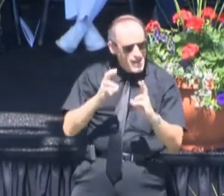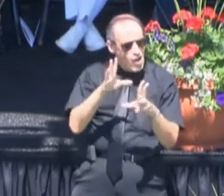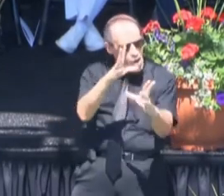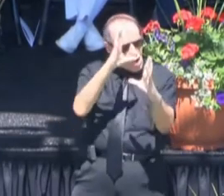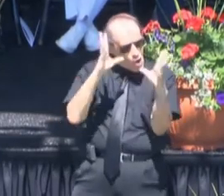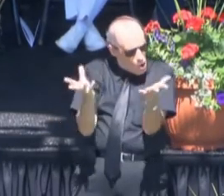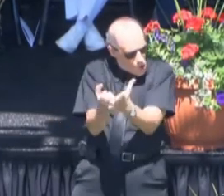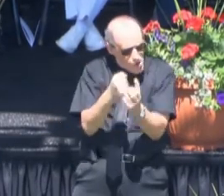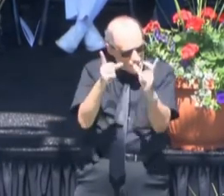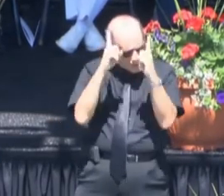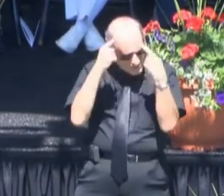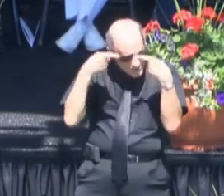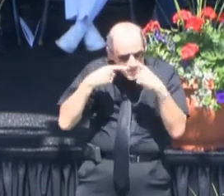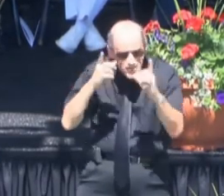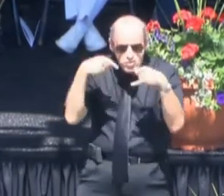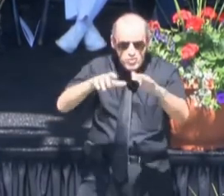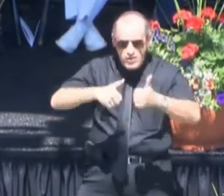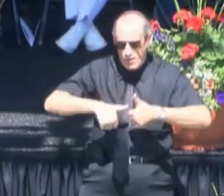life.